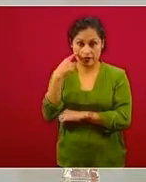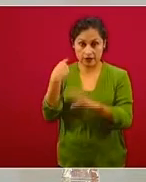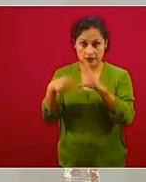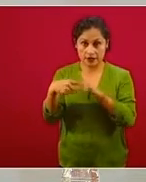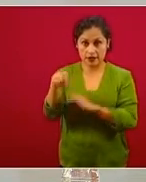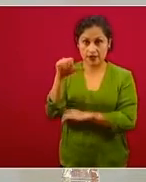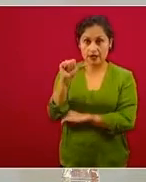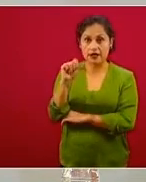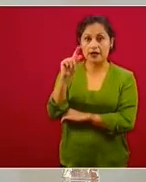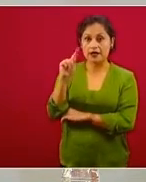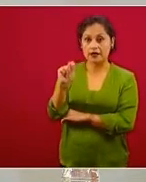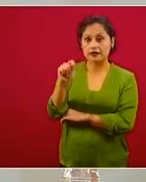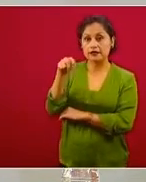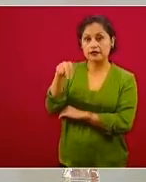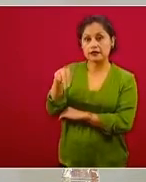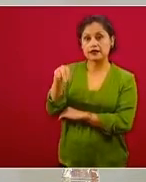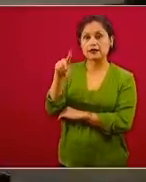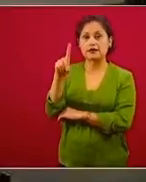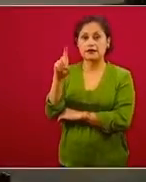ims.gov.mx.